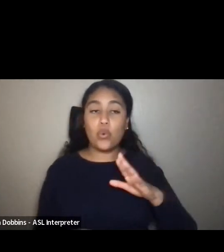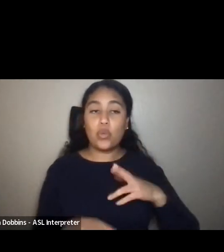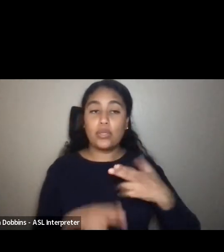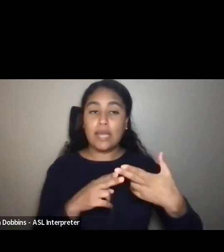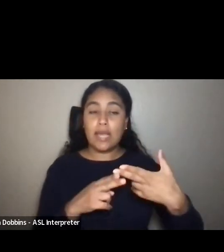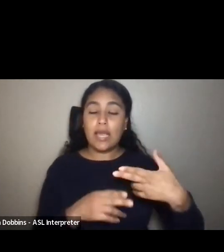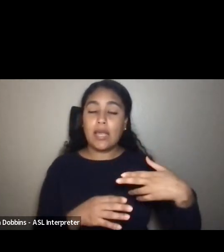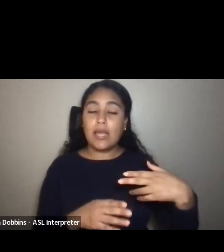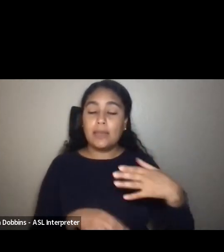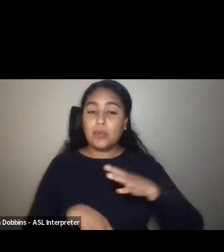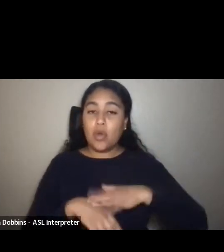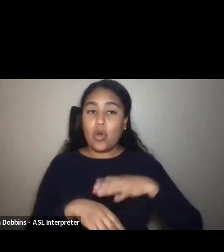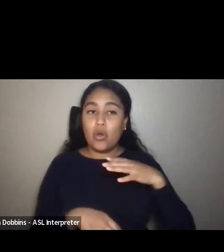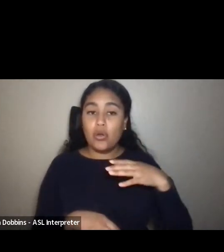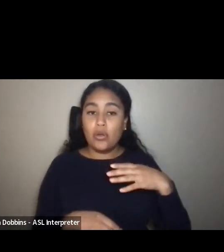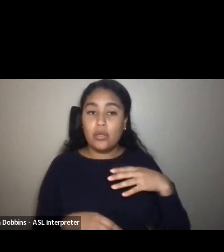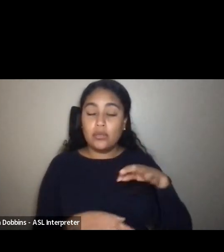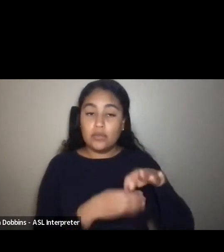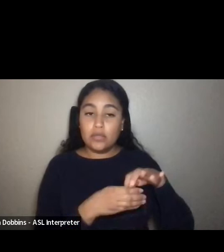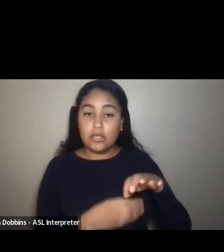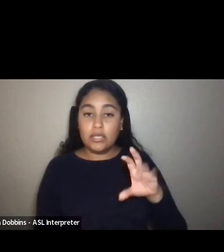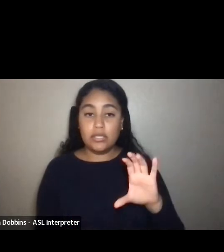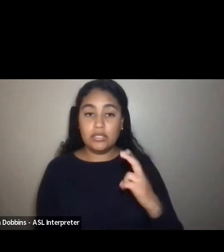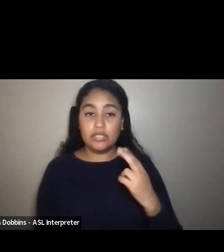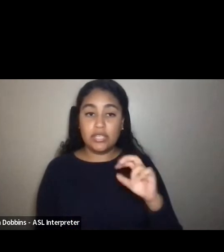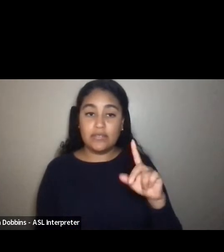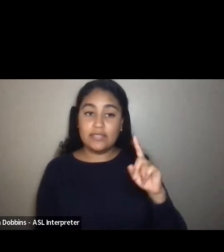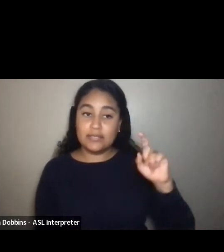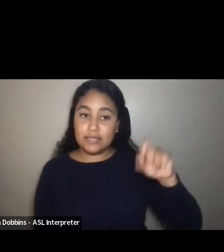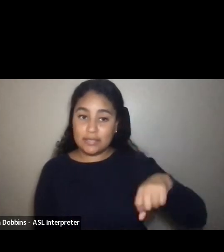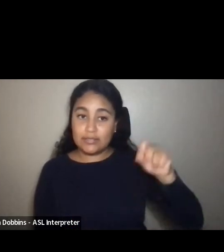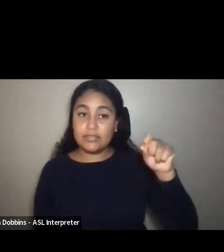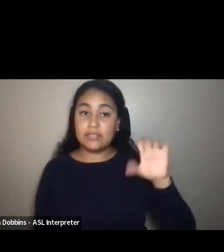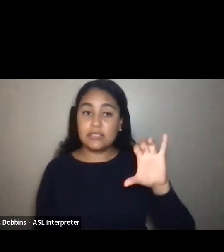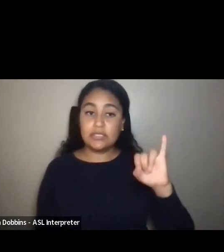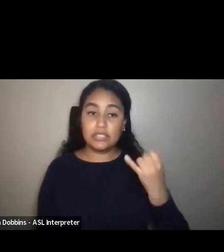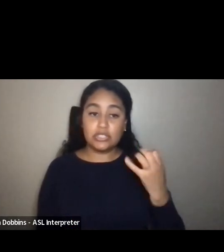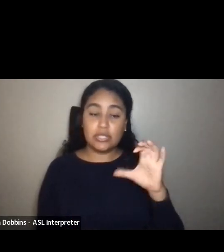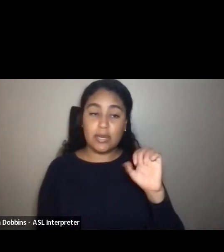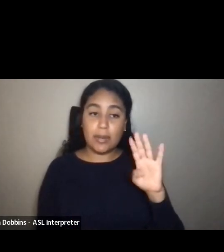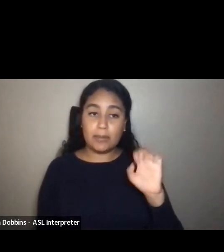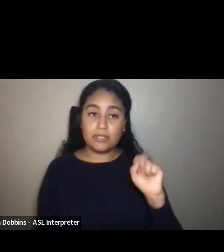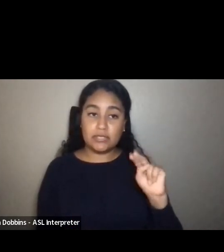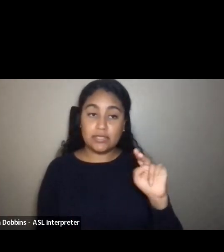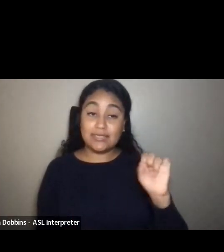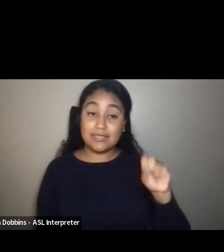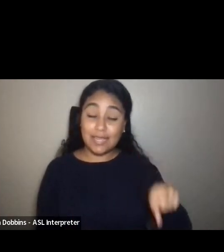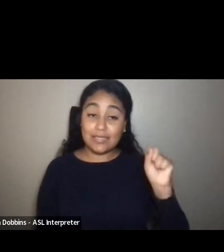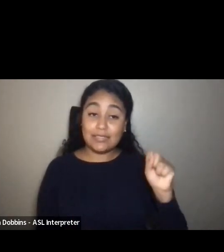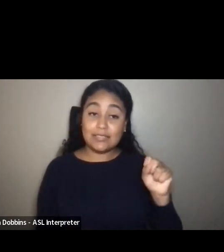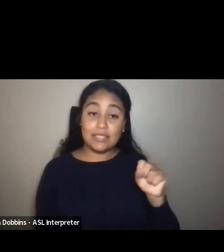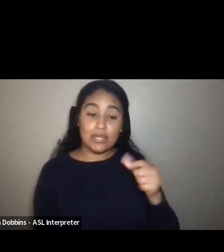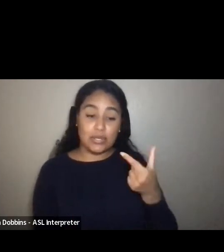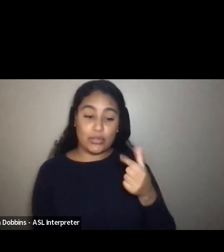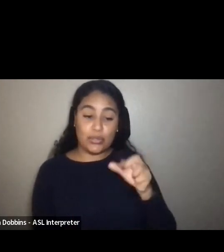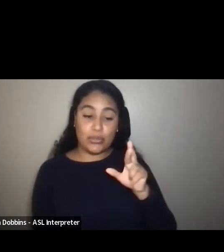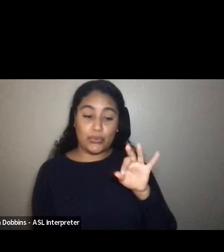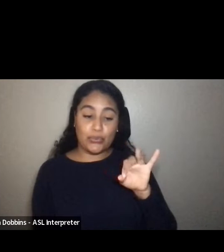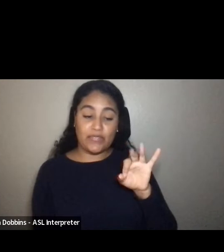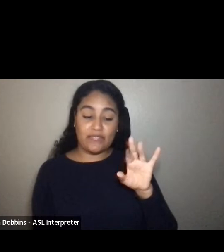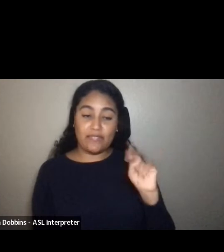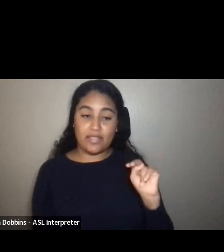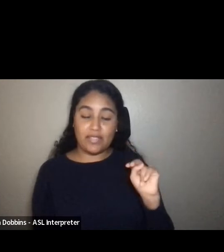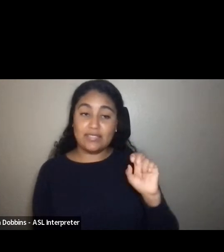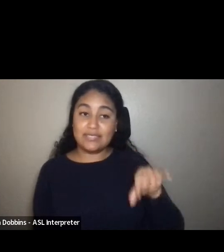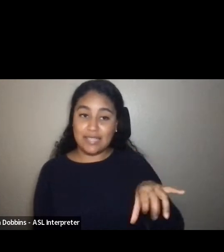now. Trustee Chavez? Aye. Trustee Jacobson? Aye. Trustee Griffin? Aye. And I believe Trustee Land had to go. So